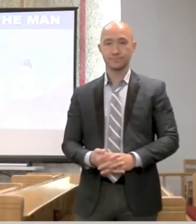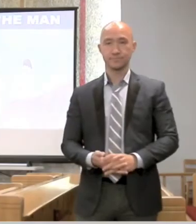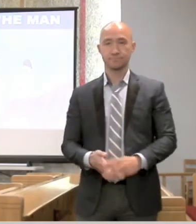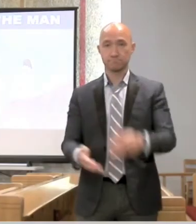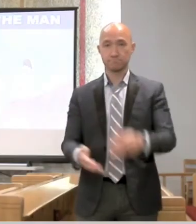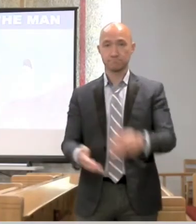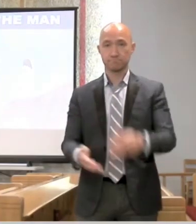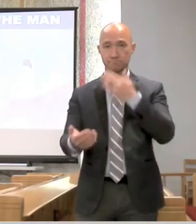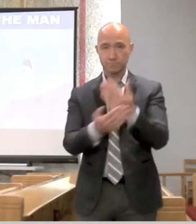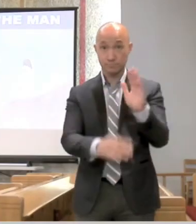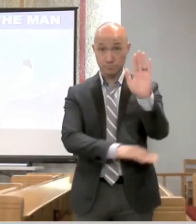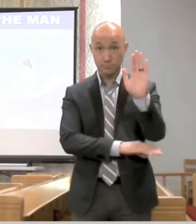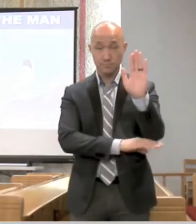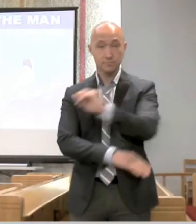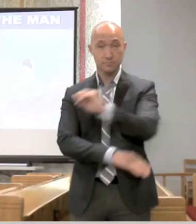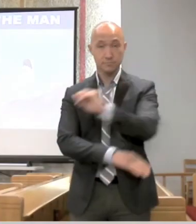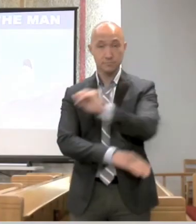Good afternoon, everyone.